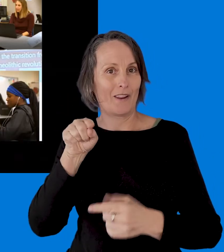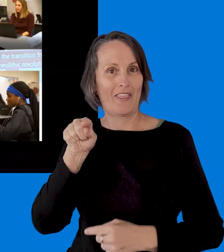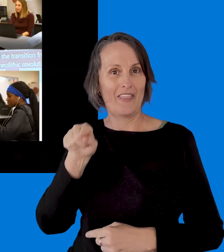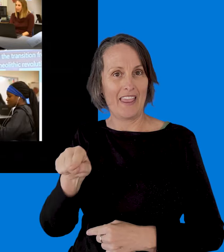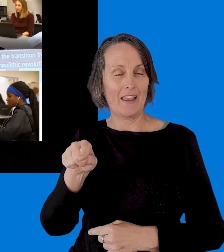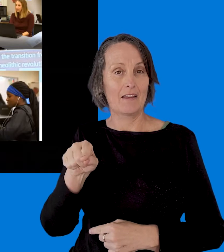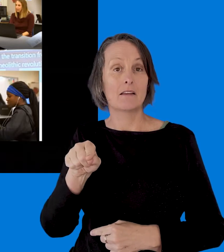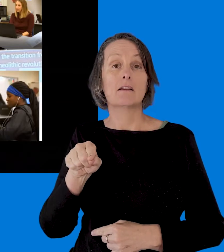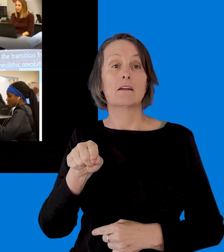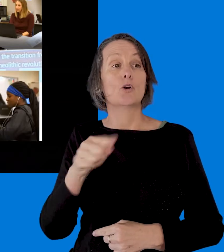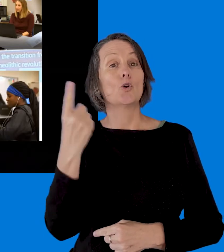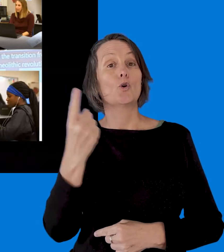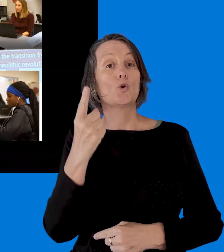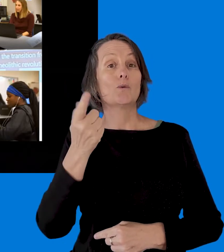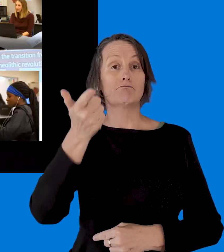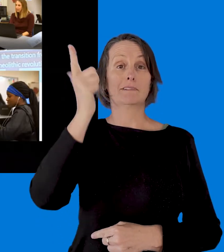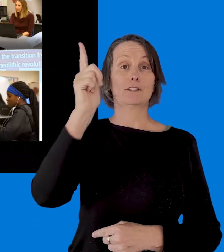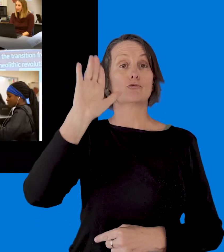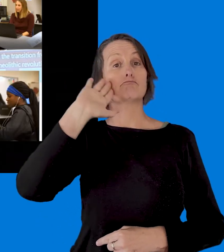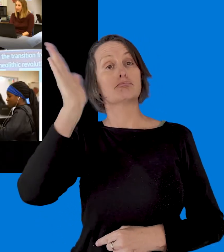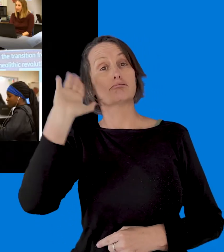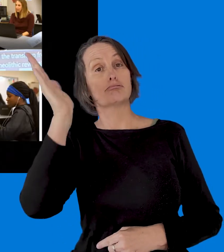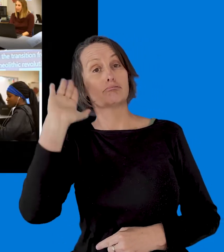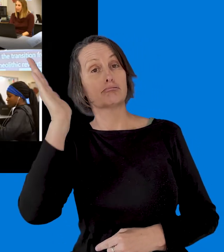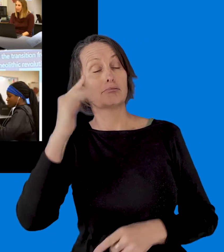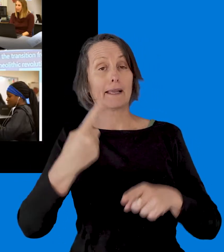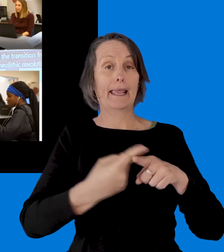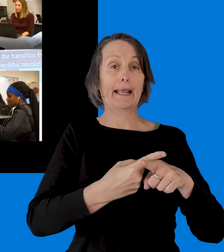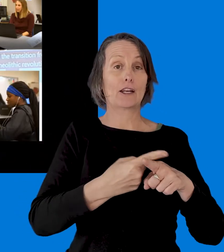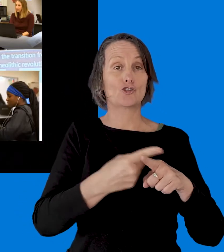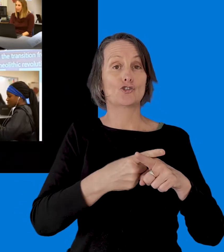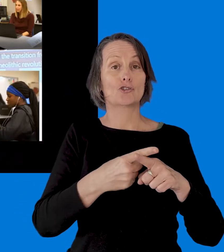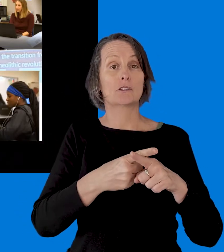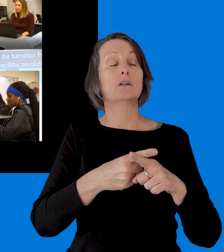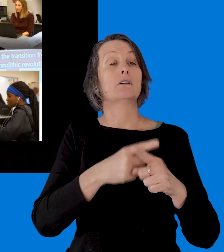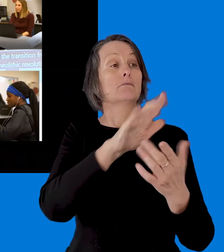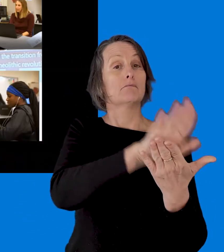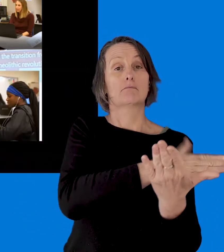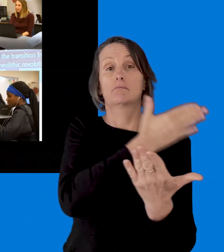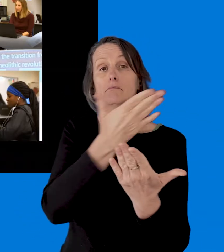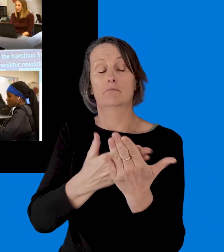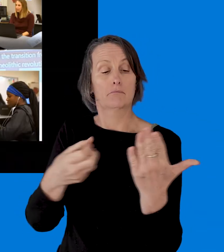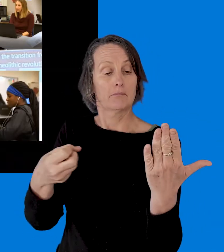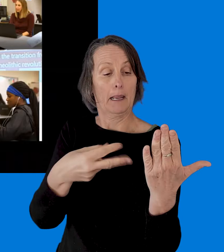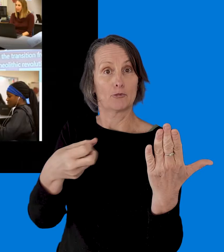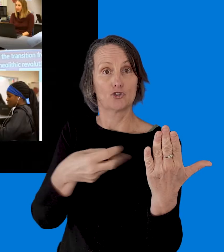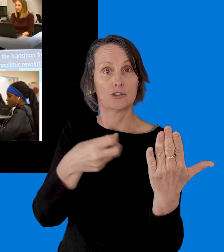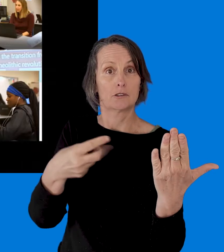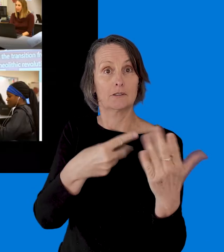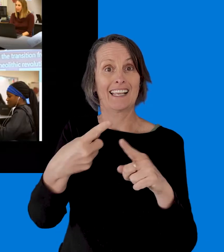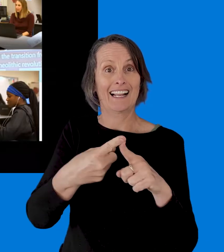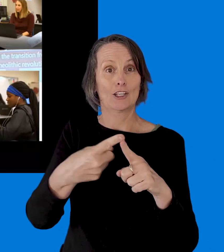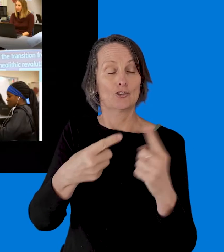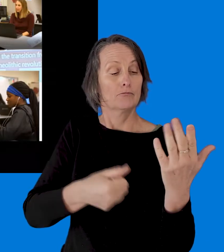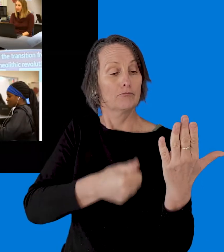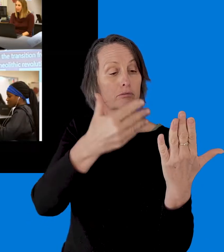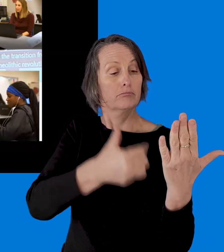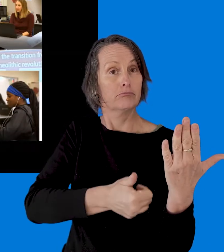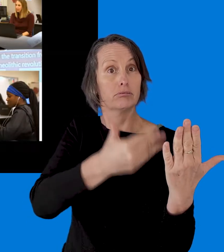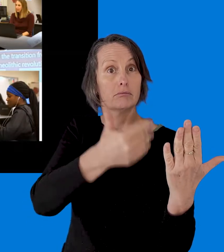of deaf students. The professor will teach in English, and the students will see captions on their screens in